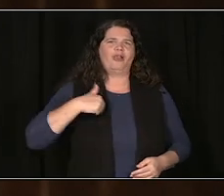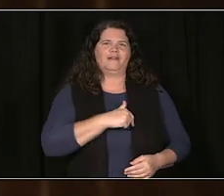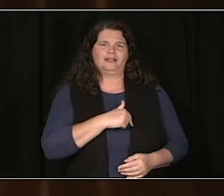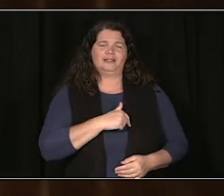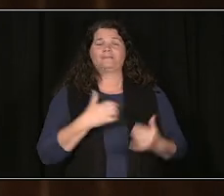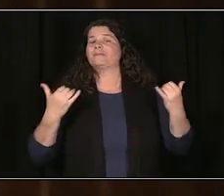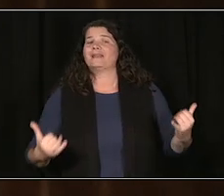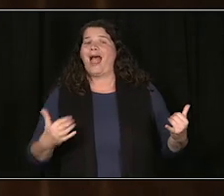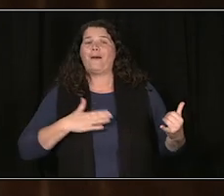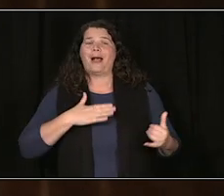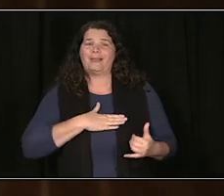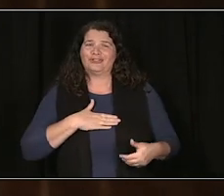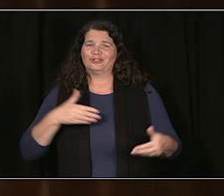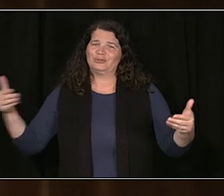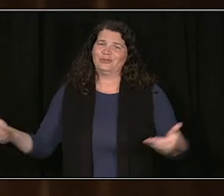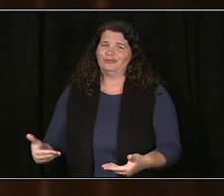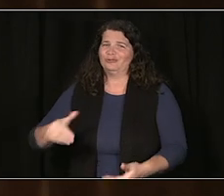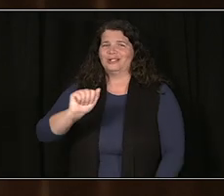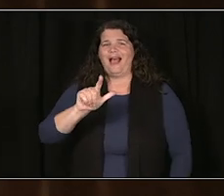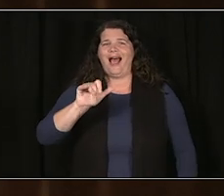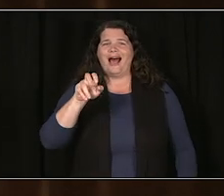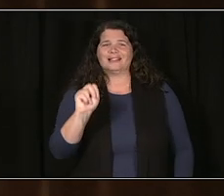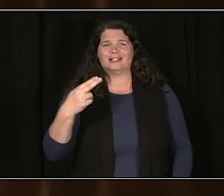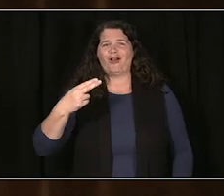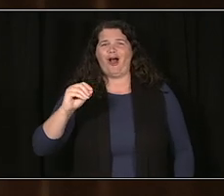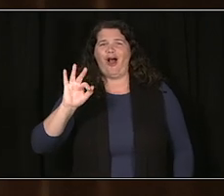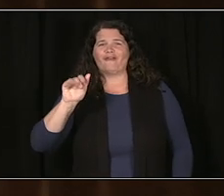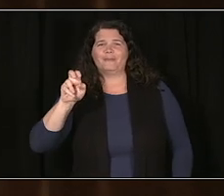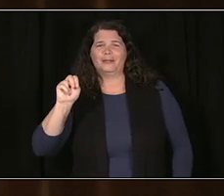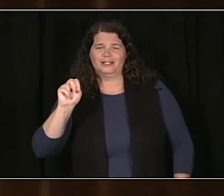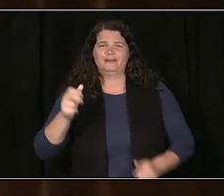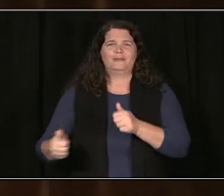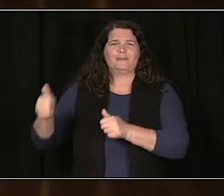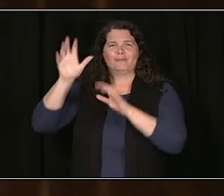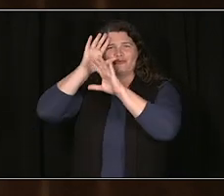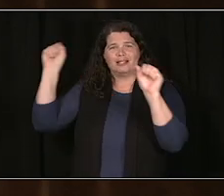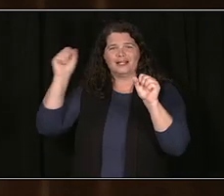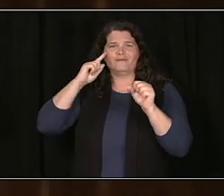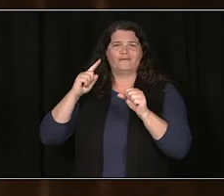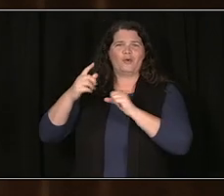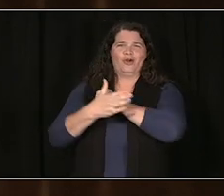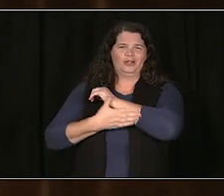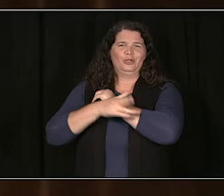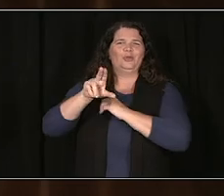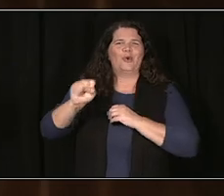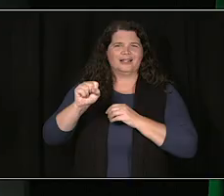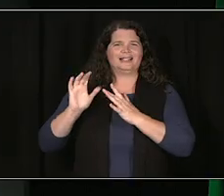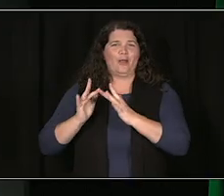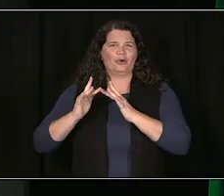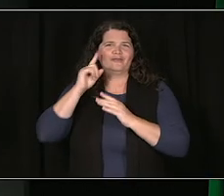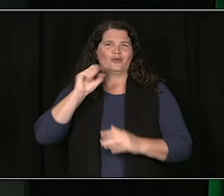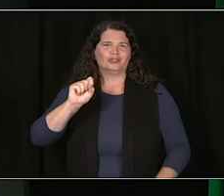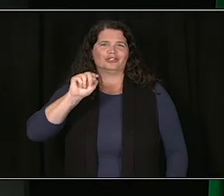now my pleasure to introduce Allison Hoffman, President of Domestic Networks for Starz, to share more details about the program you're